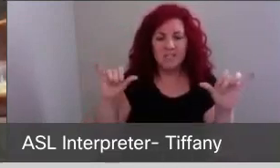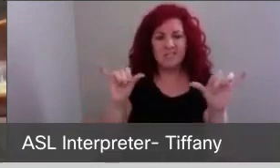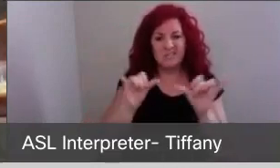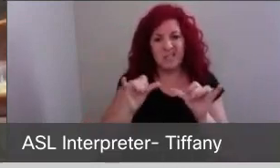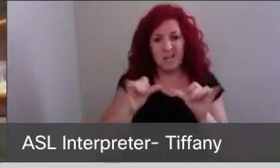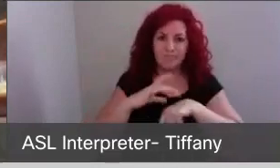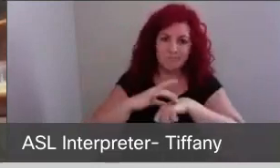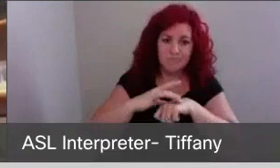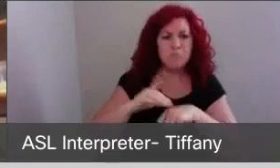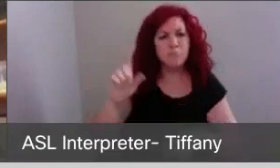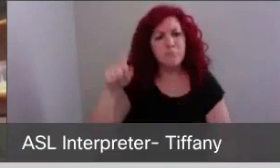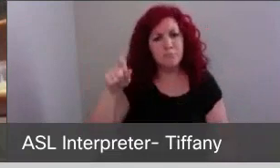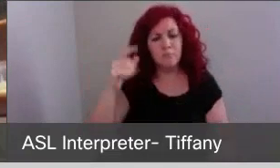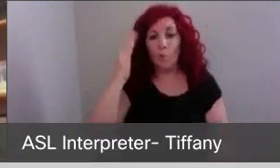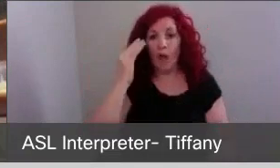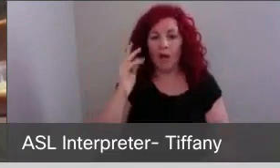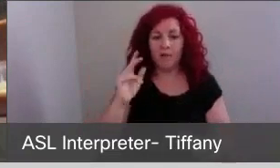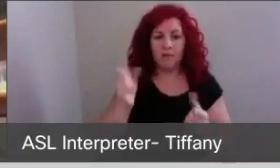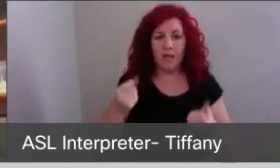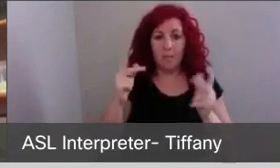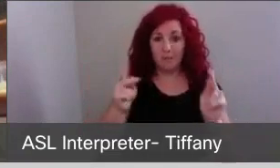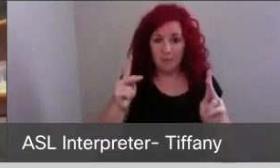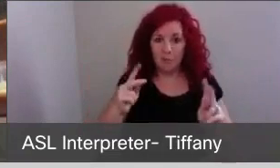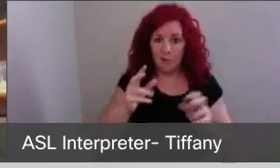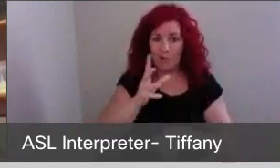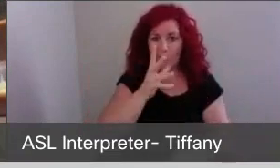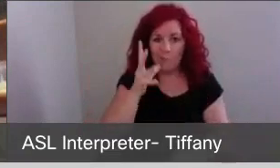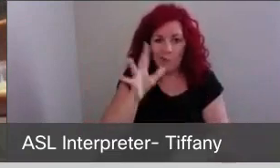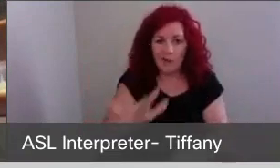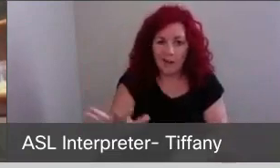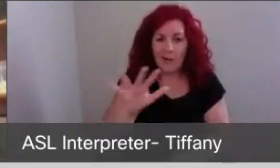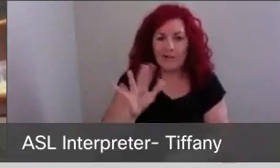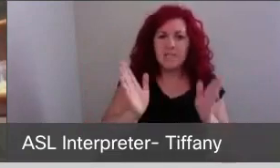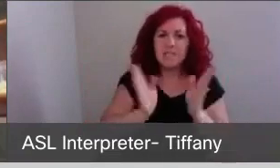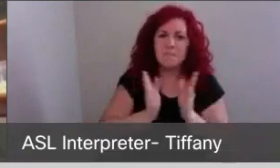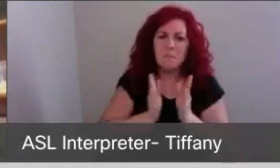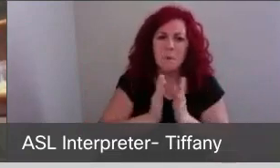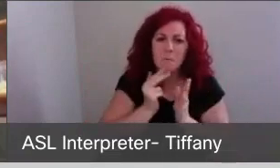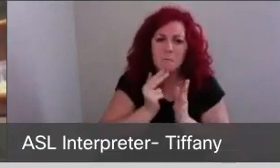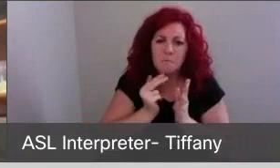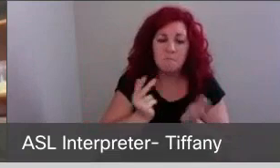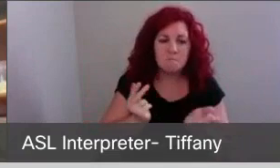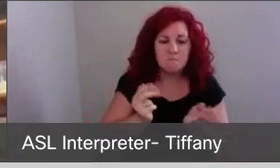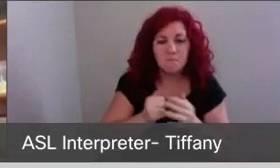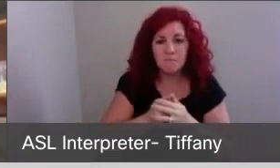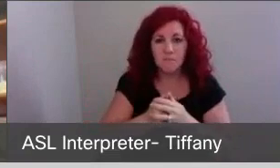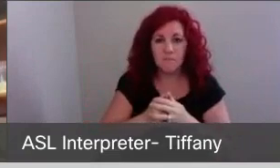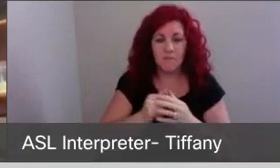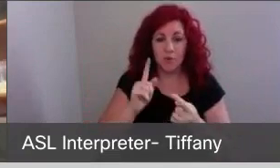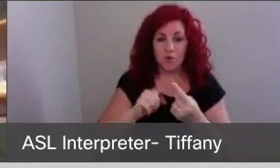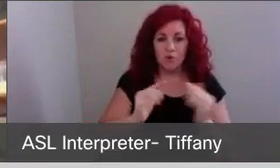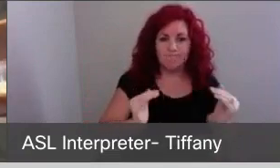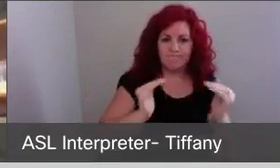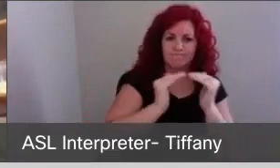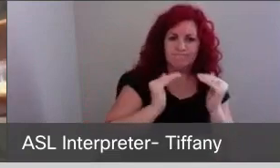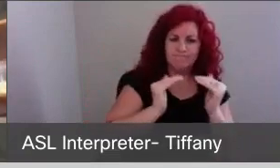size, which is necessary because the population in rural areas are so small in order for it to be equal